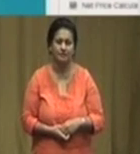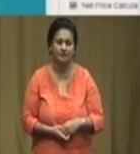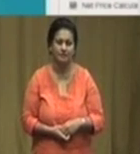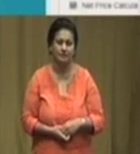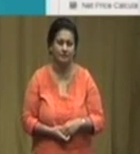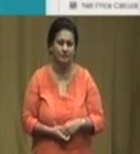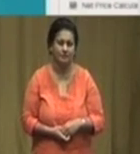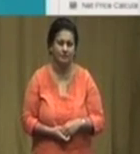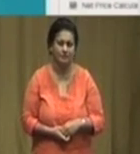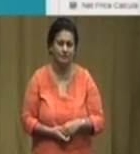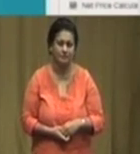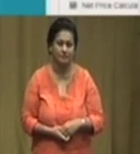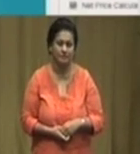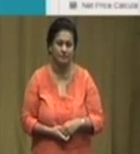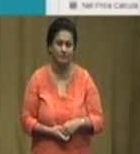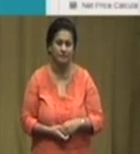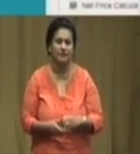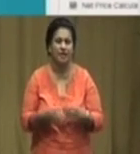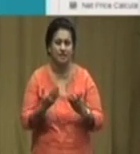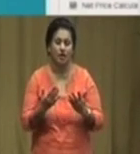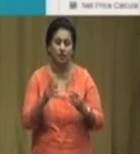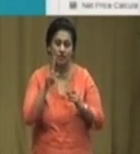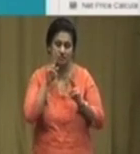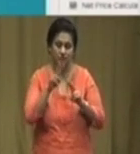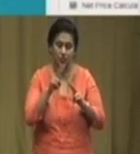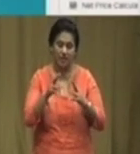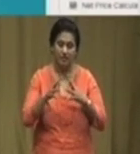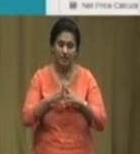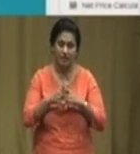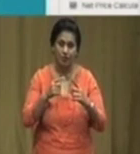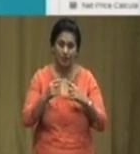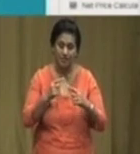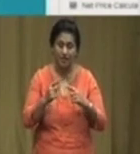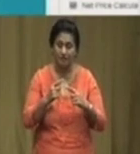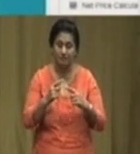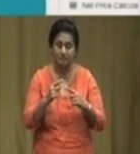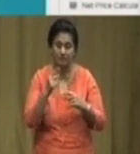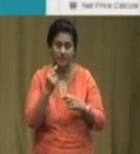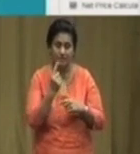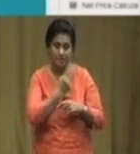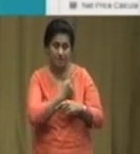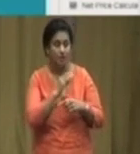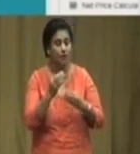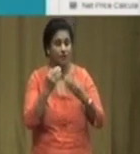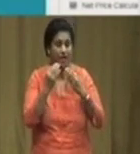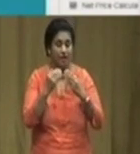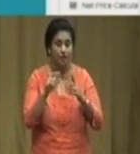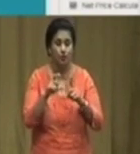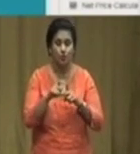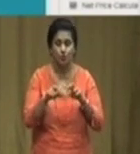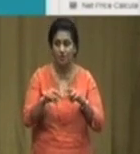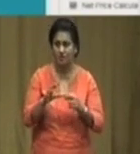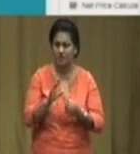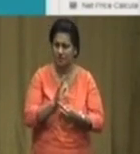one of the things that WASC drove us to do is to look at the websites and make a whole bunch of other things that we need to do as well. And so thanks to Deepak for helping